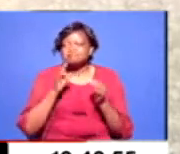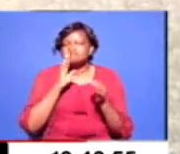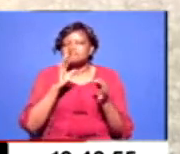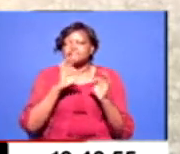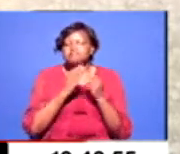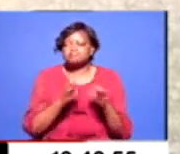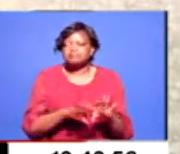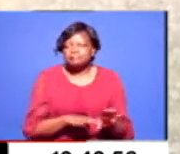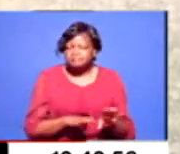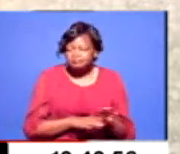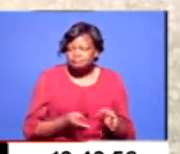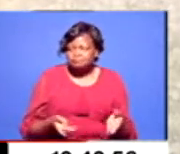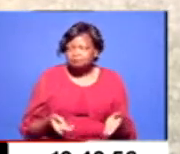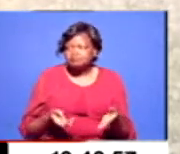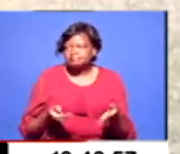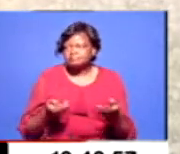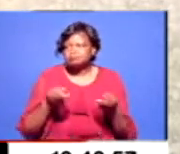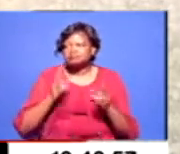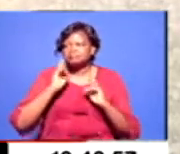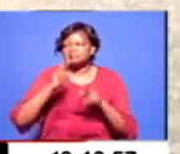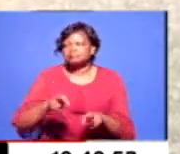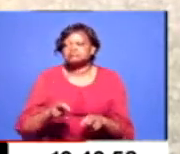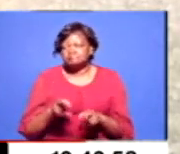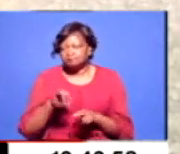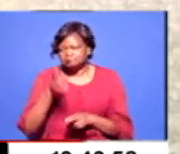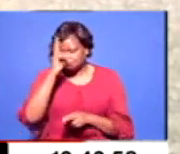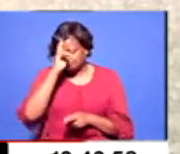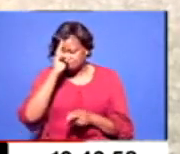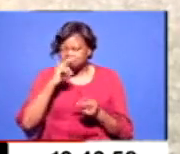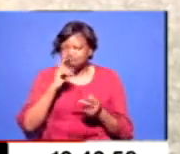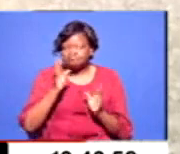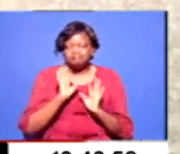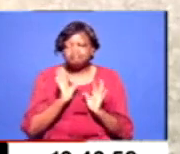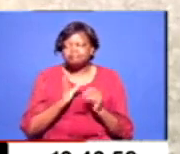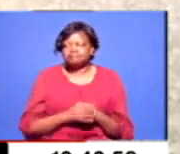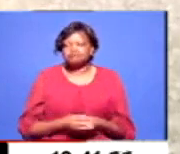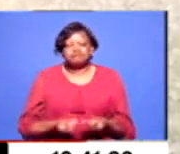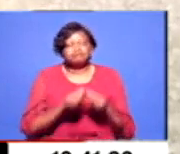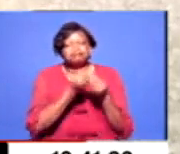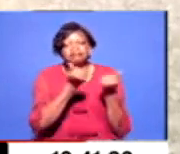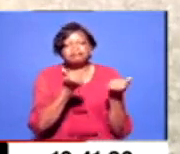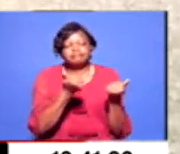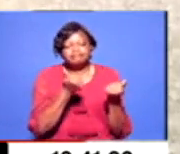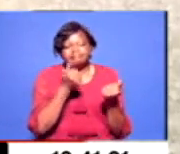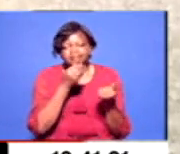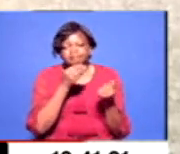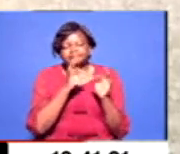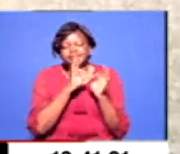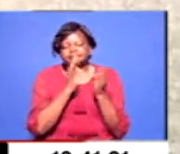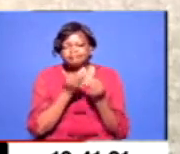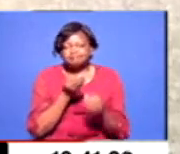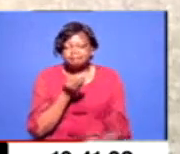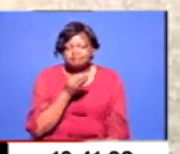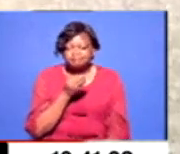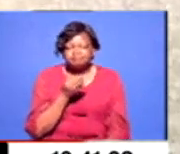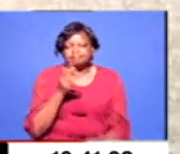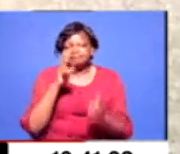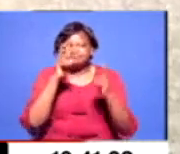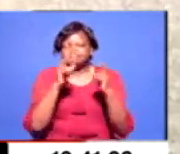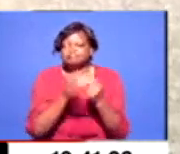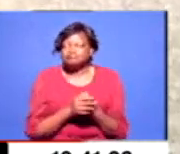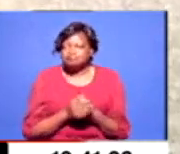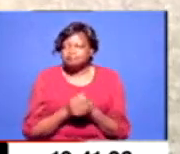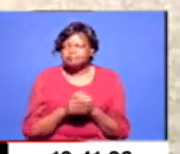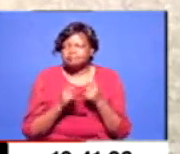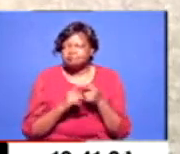is a relative. Mm-hmm. You report the matter to the police. You are told, can you go and square it as a family? You've not stopped what